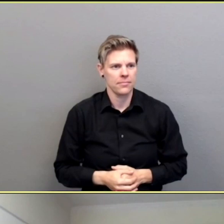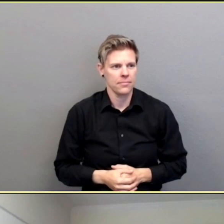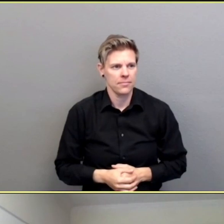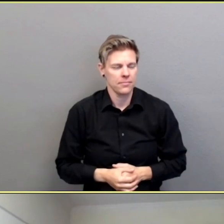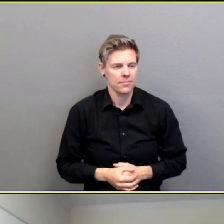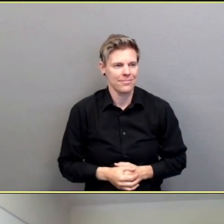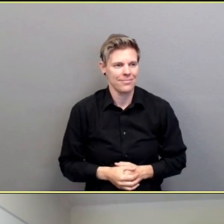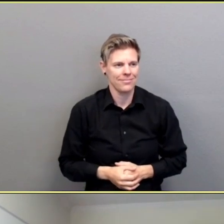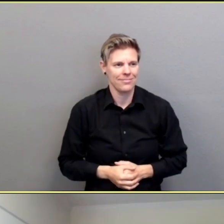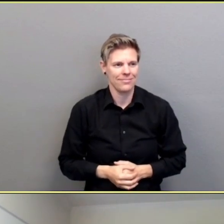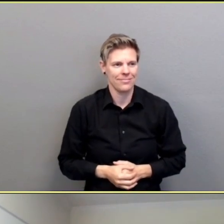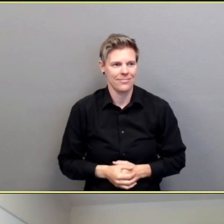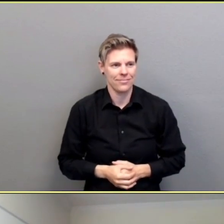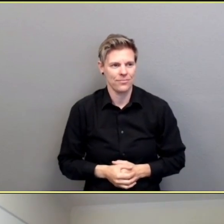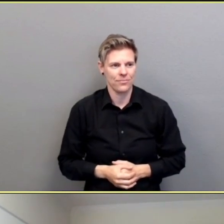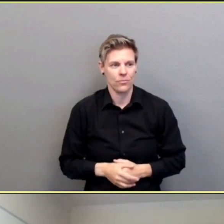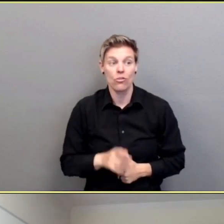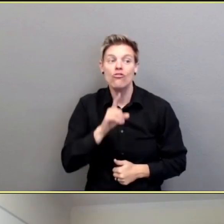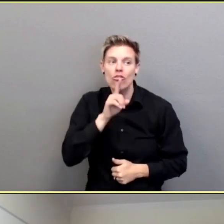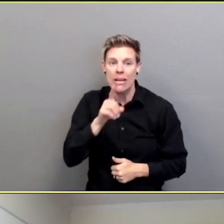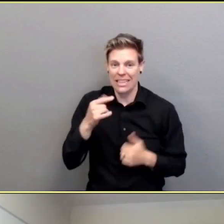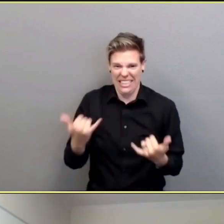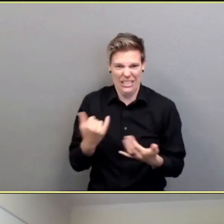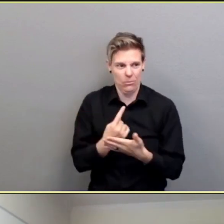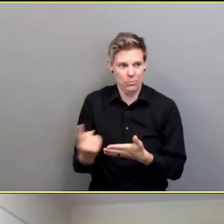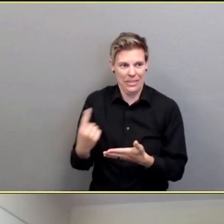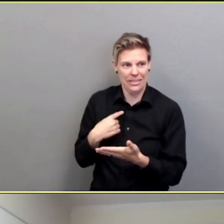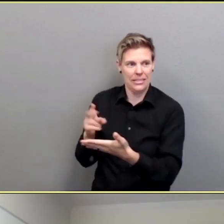so people sign up for it on the website.